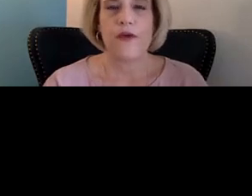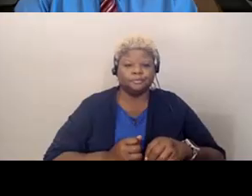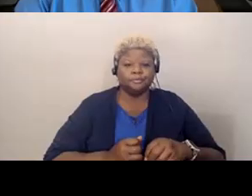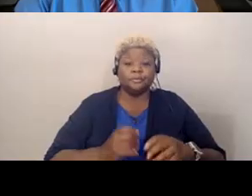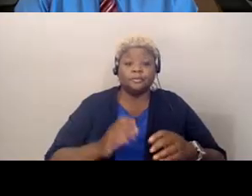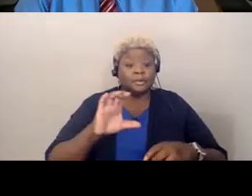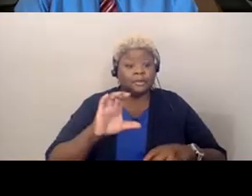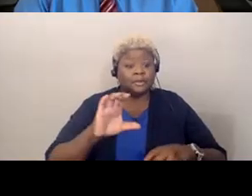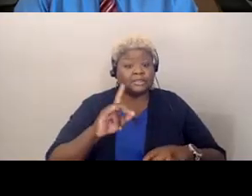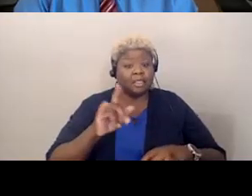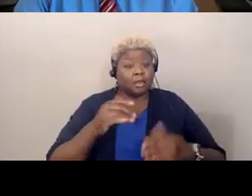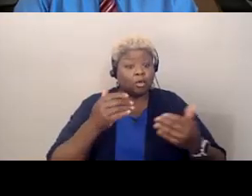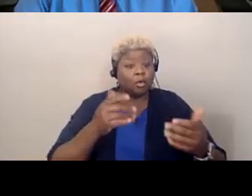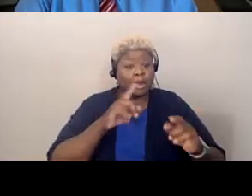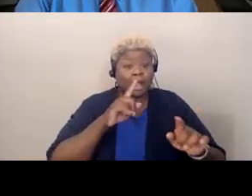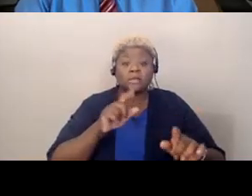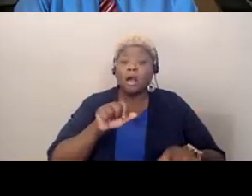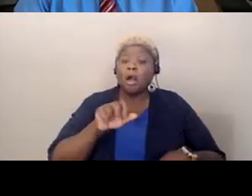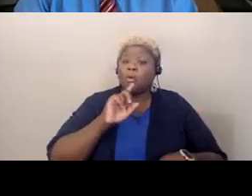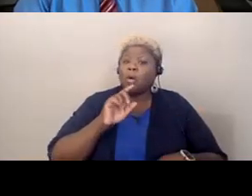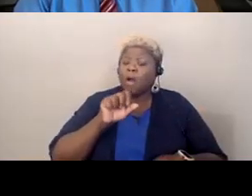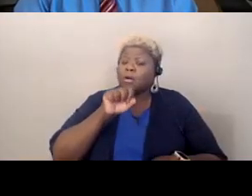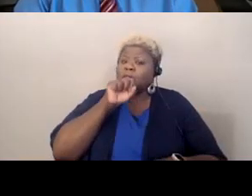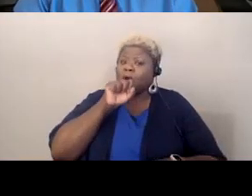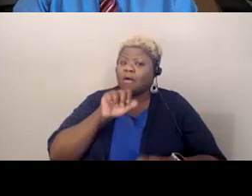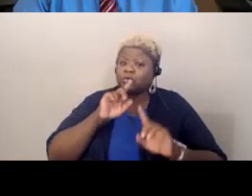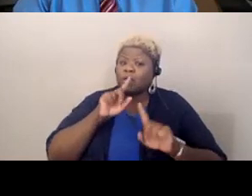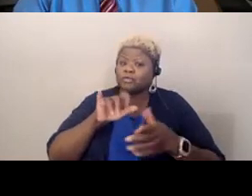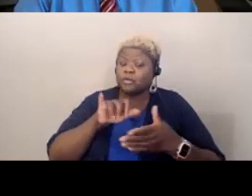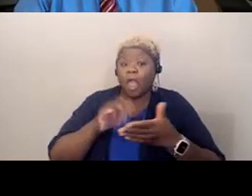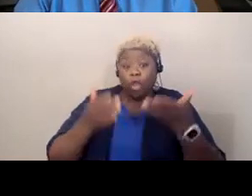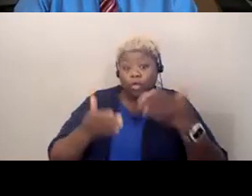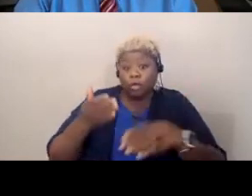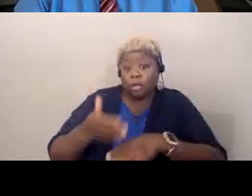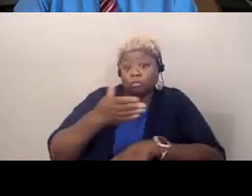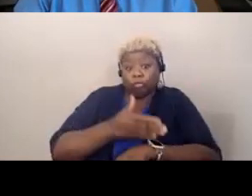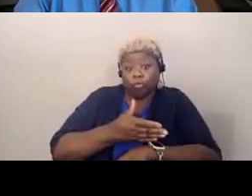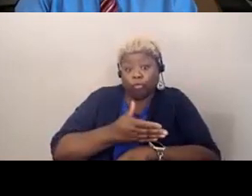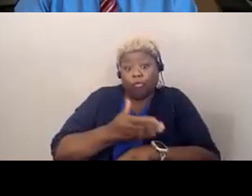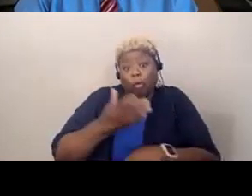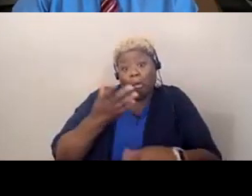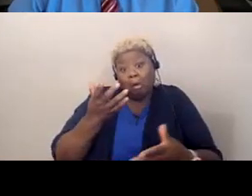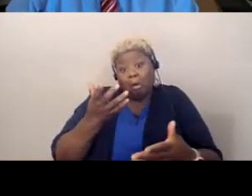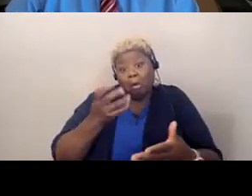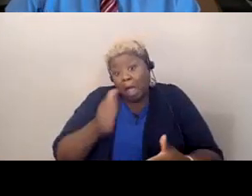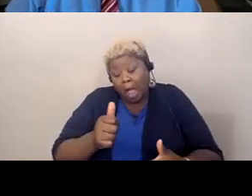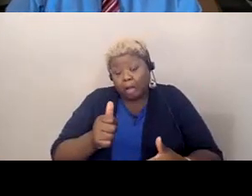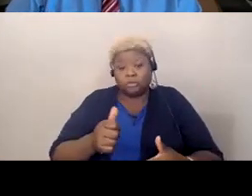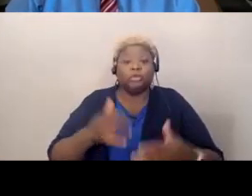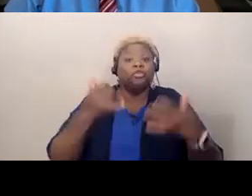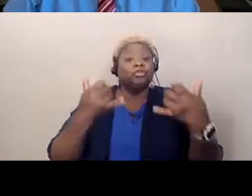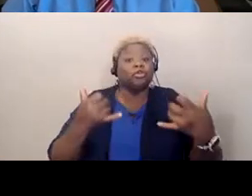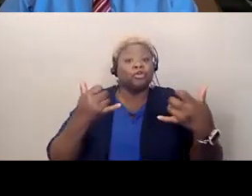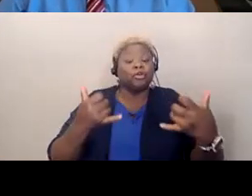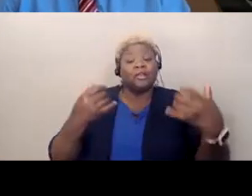Cynthia, go right ahead. I would love to answer that. It could improve things or it could not. Currently,